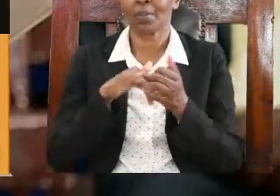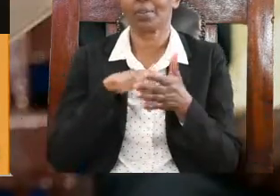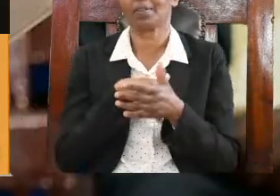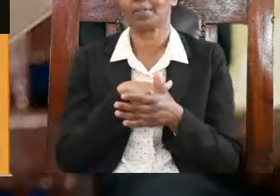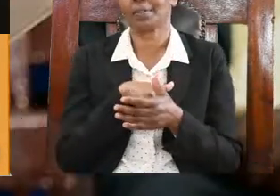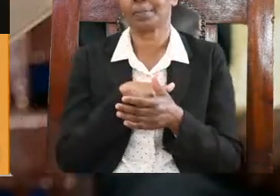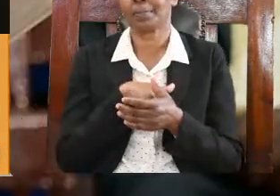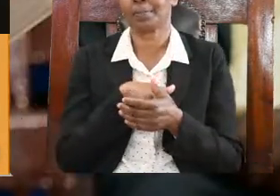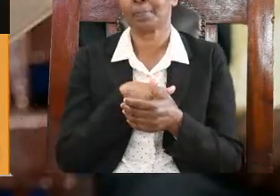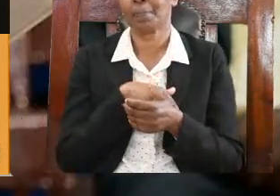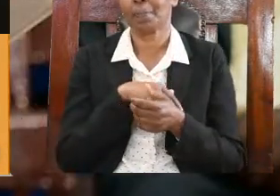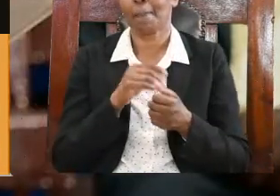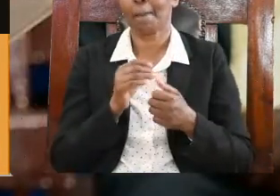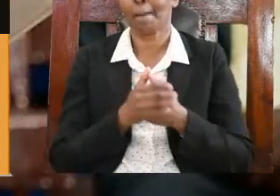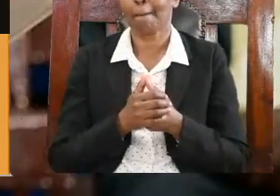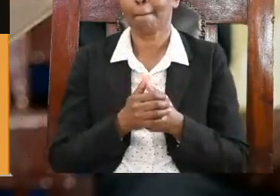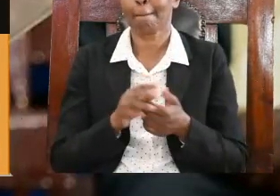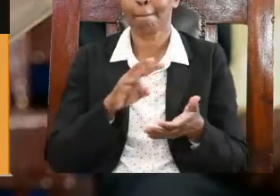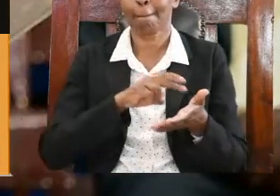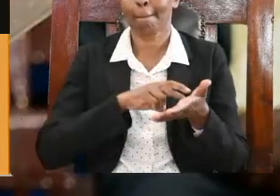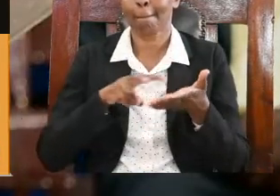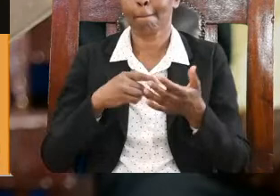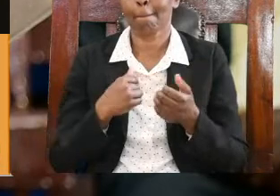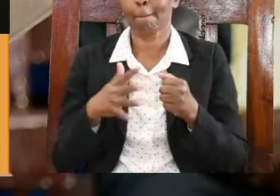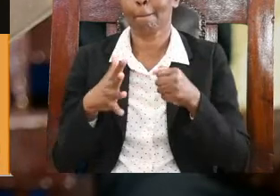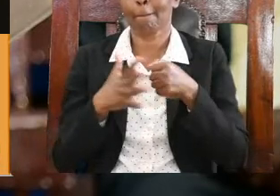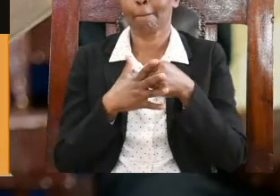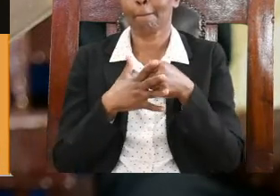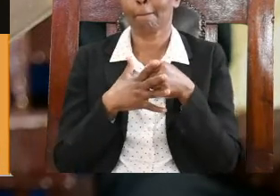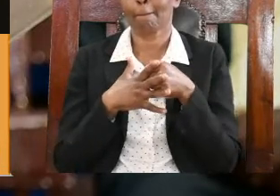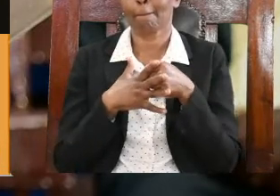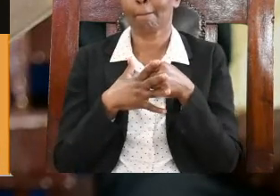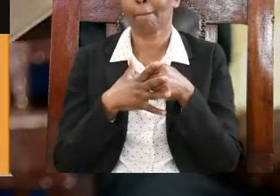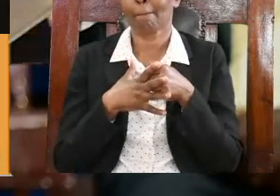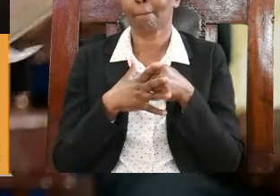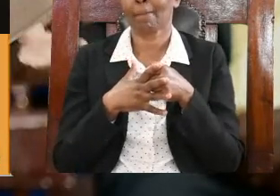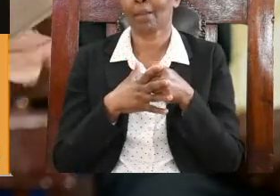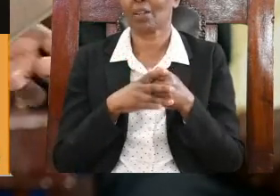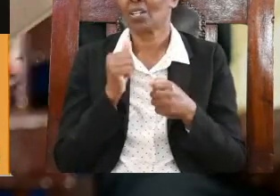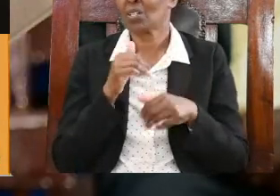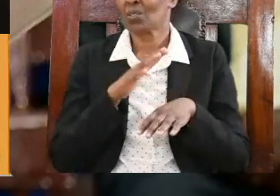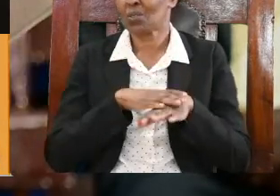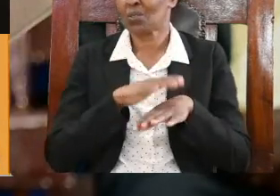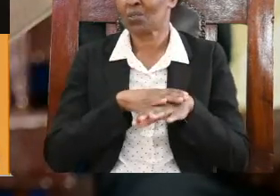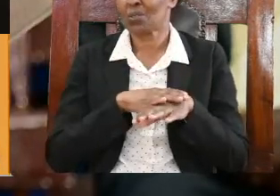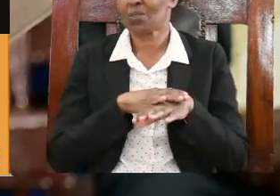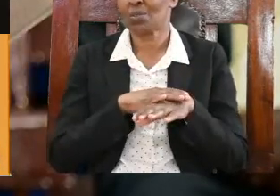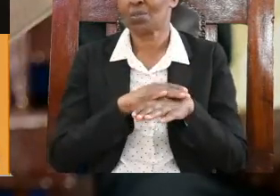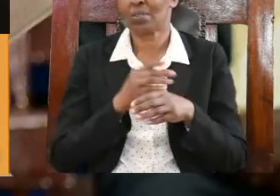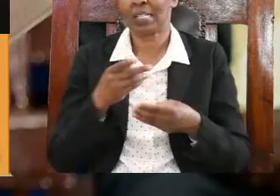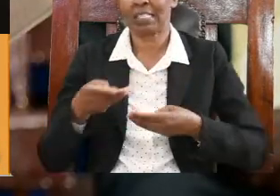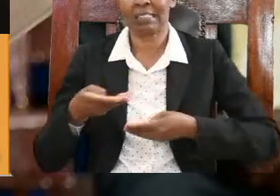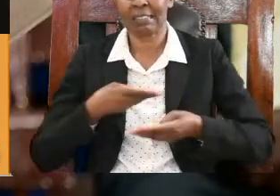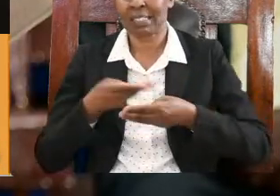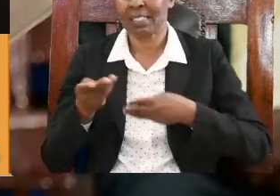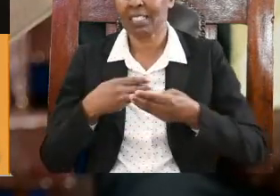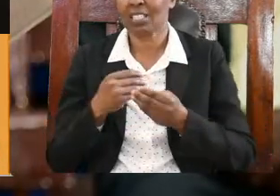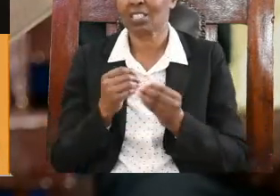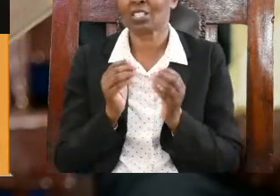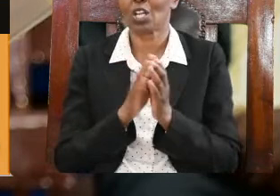So verse 9 will not really be a good selling book. Kwa wale ambao wanapenda